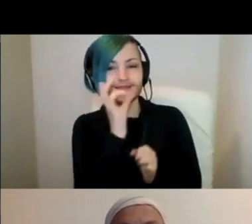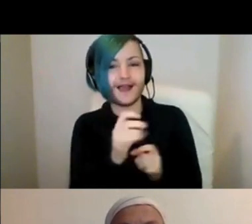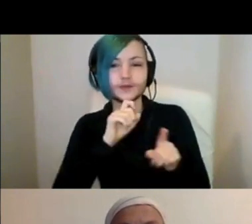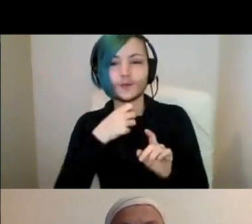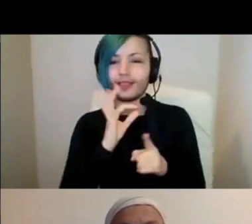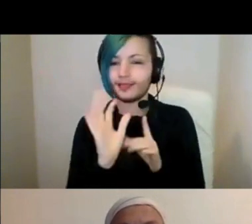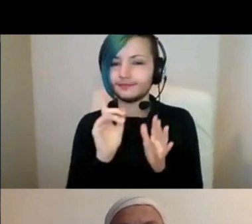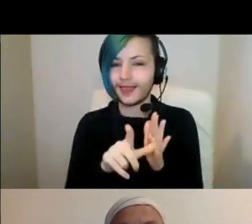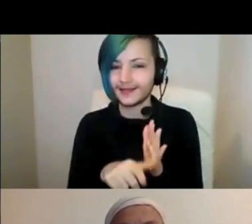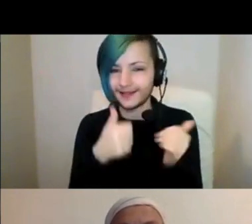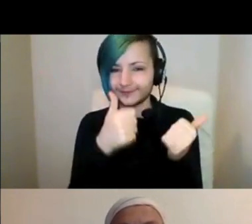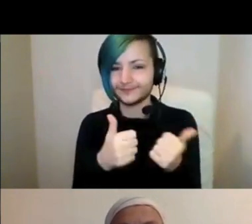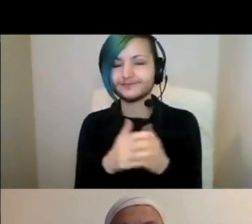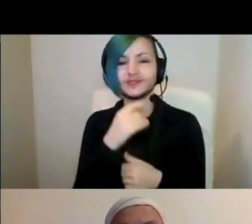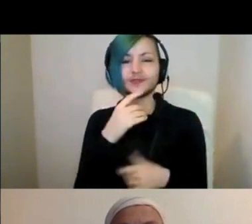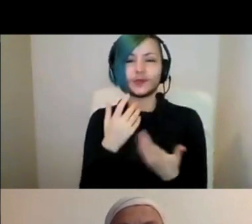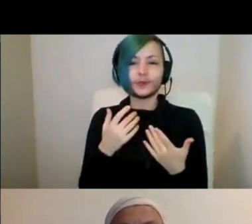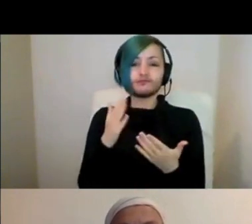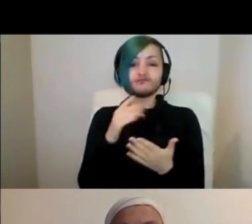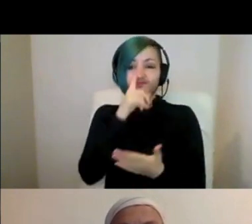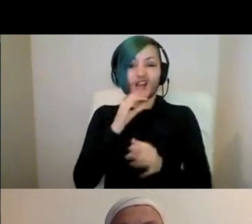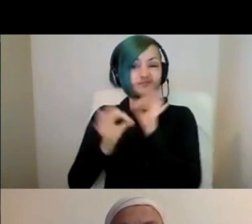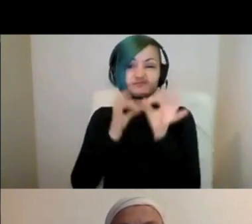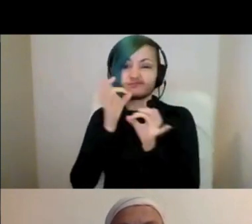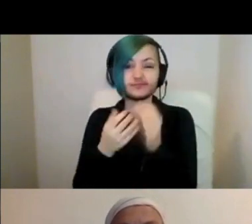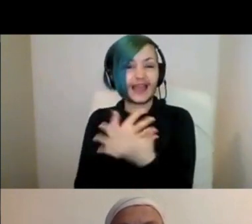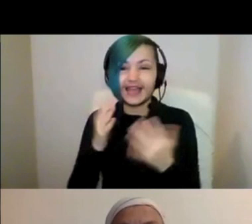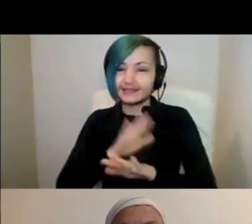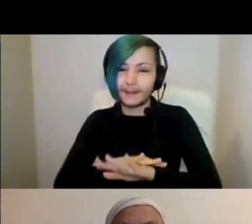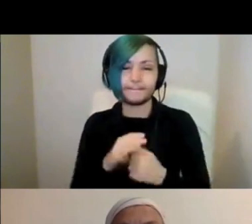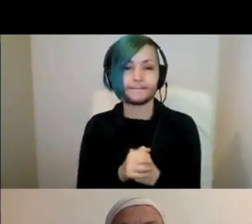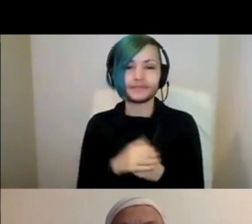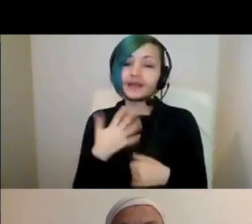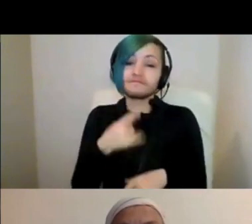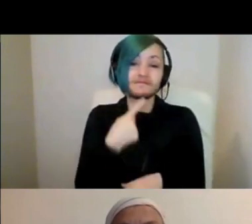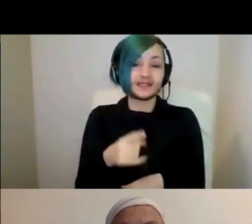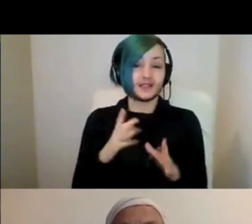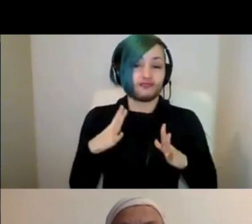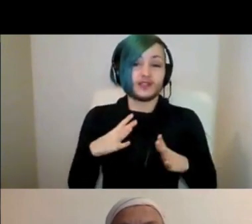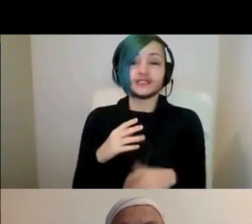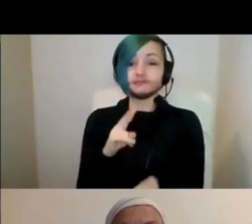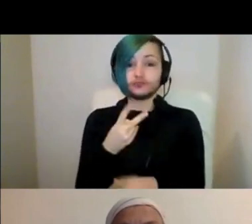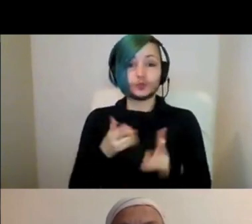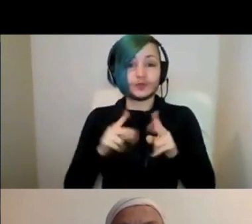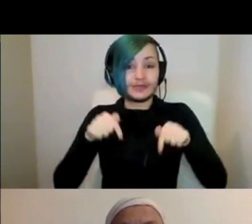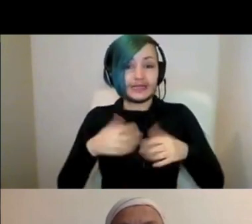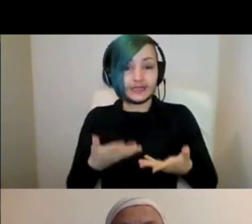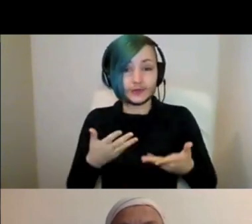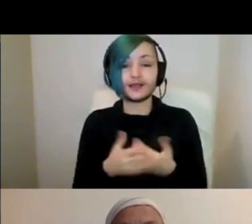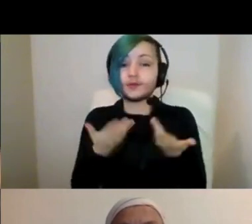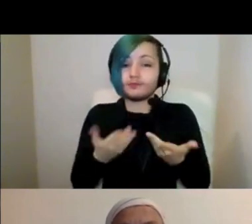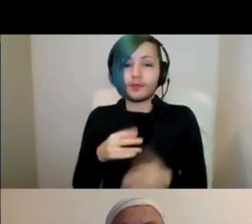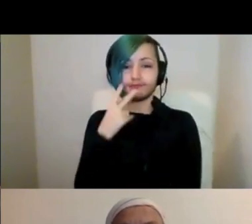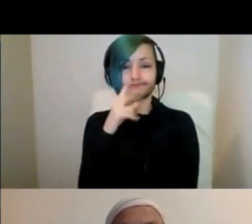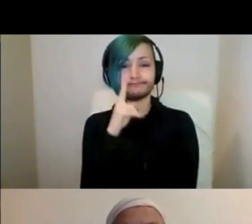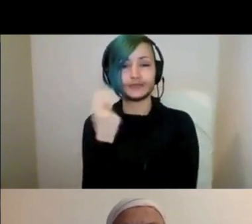refer back to some of them. As I said, we've got two fantastic BSL interpreters joining us today. So at the moment you can